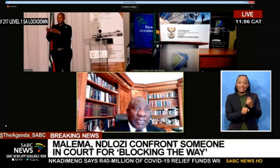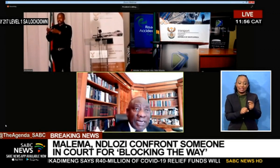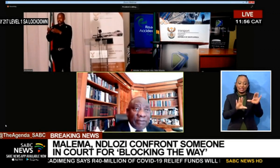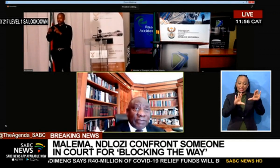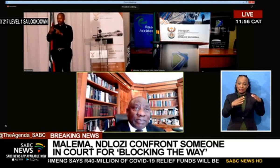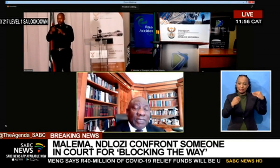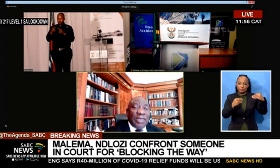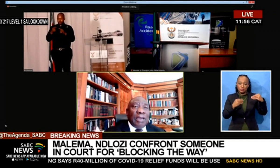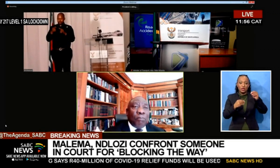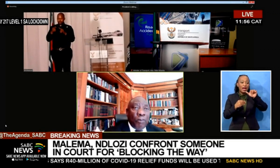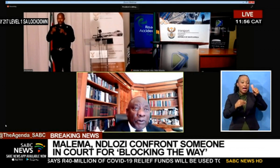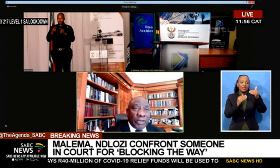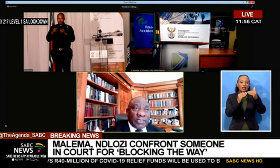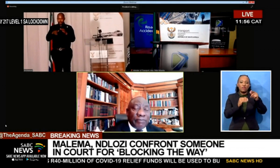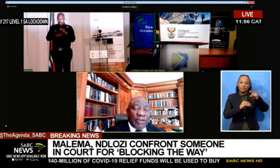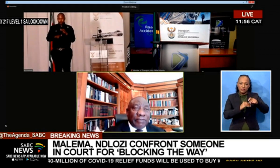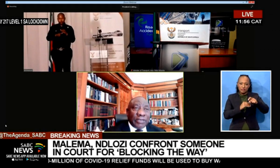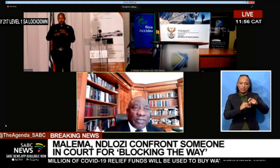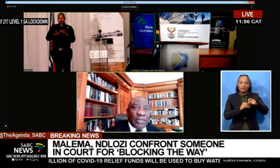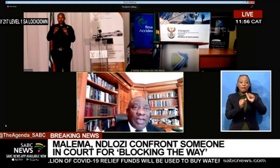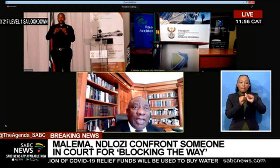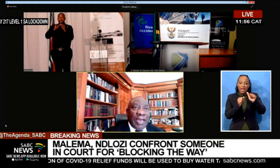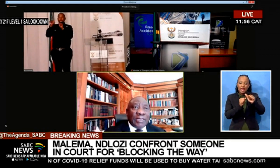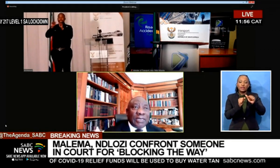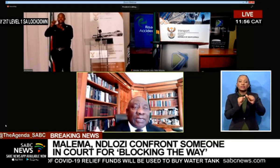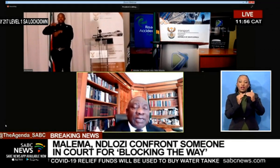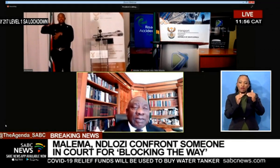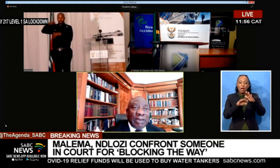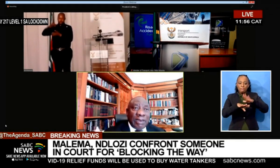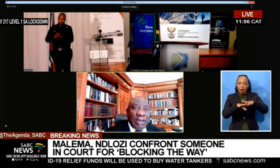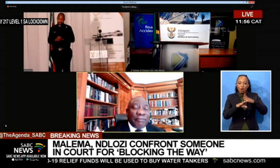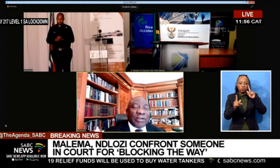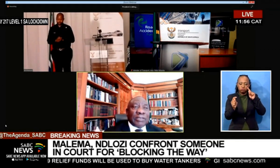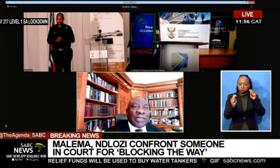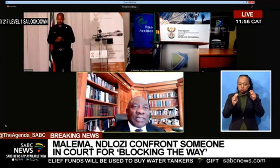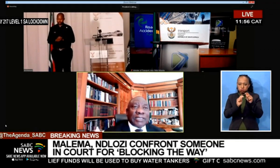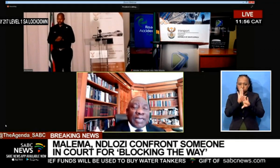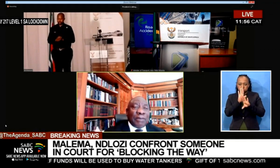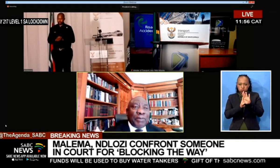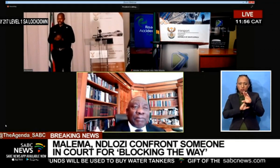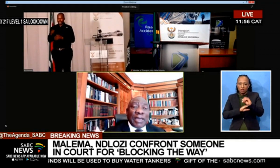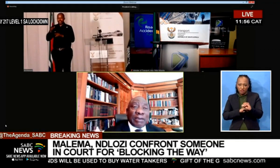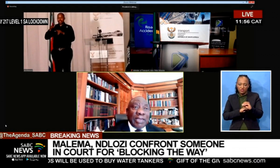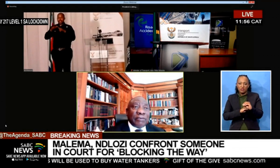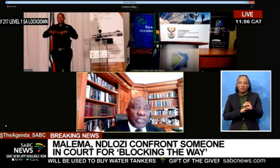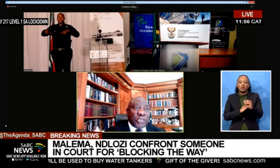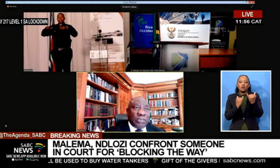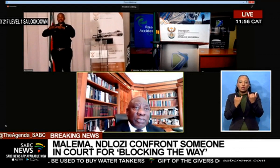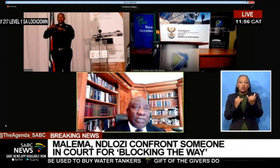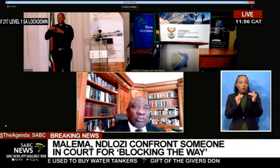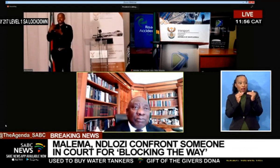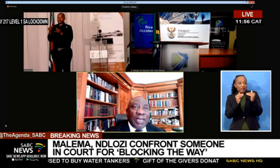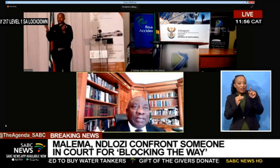a better level, a more progressive level, and a level that is underpinned by a great